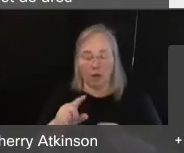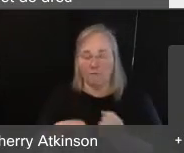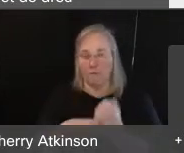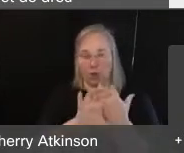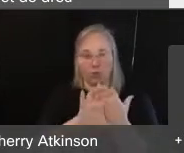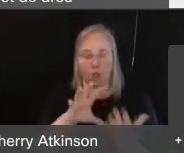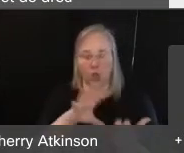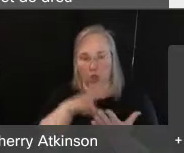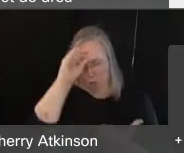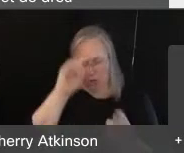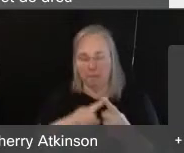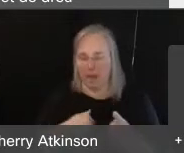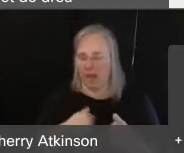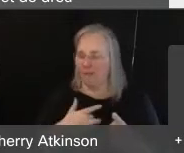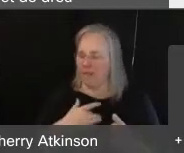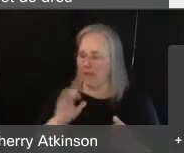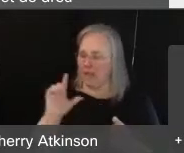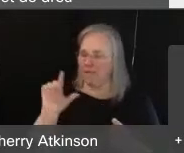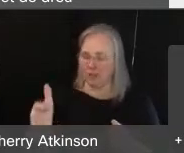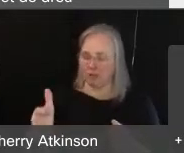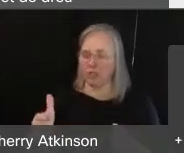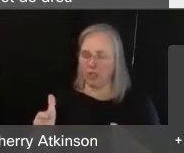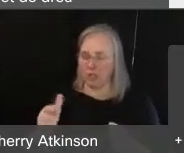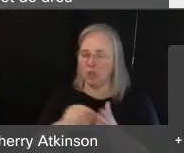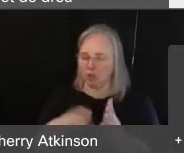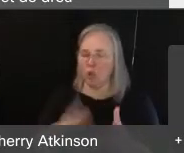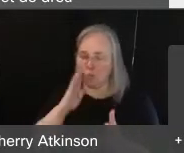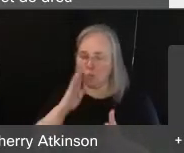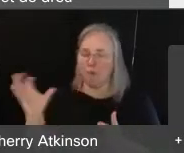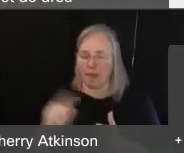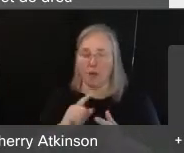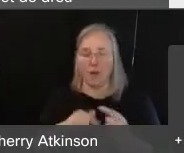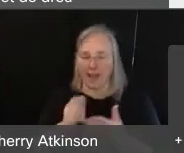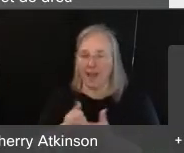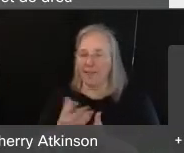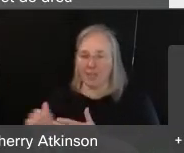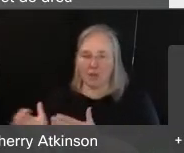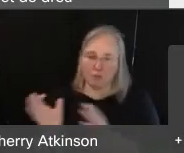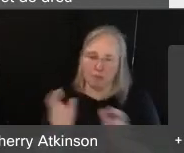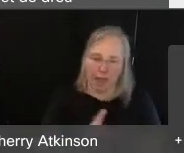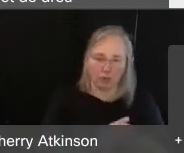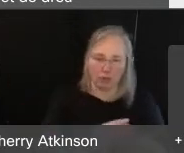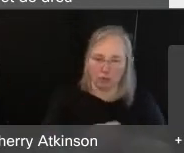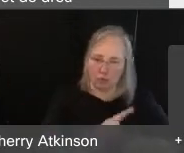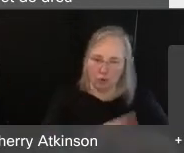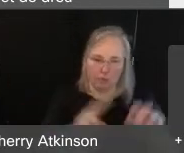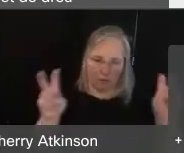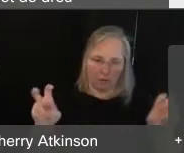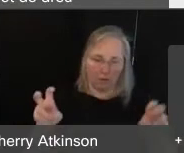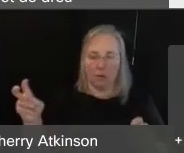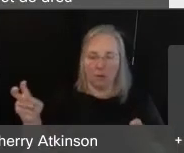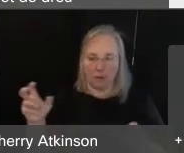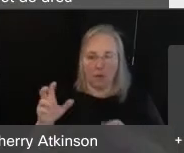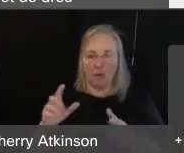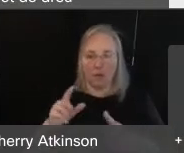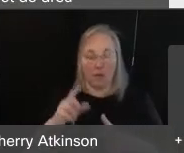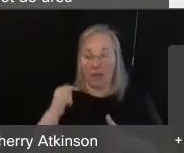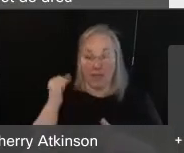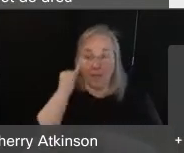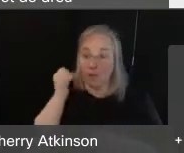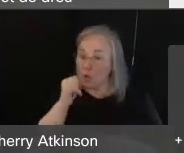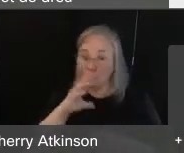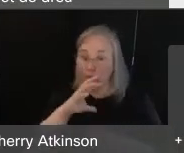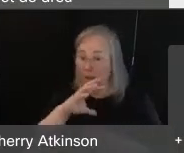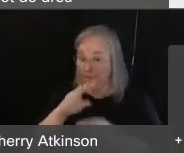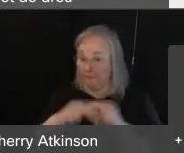students and parents will come back when everything comes back to normal. If we don't build that in our assumption, I think